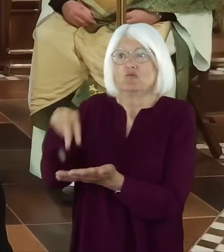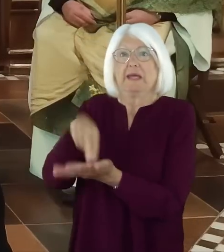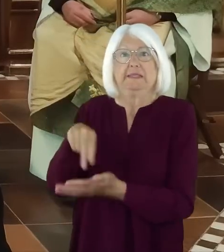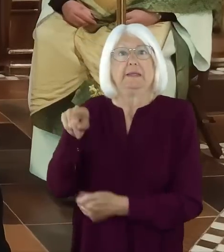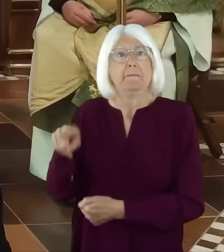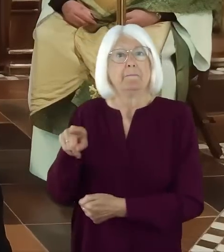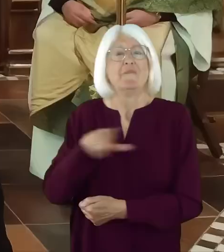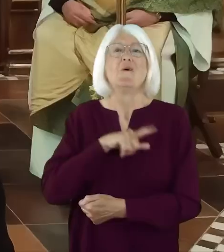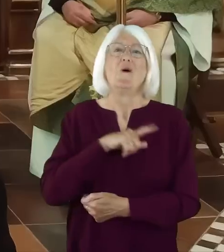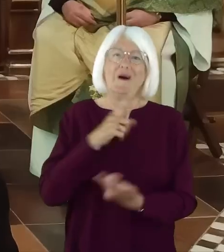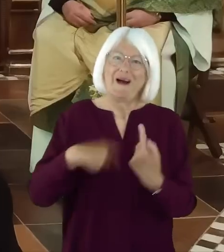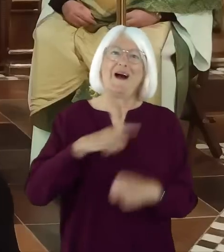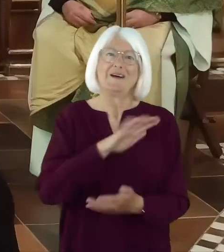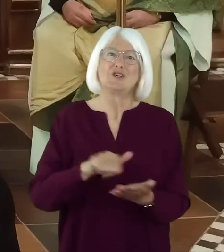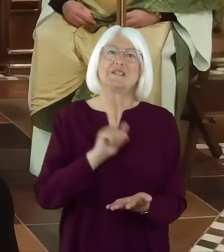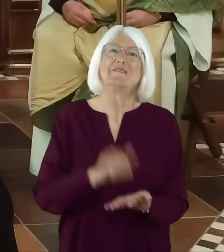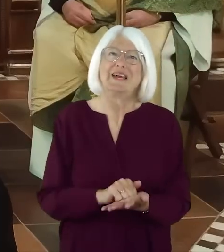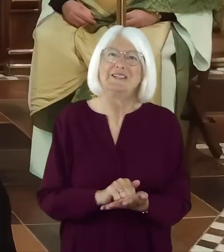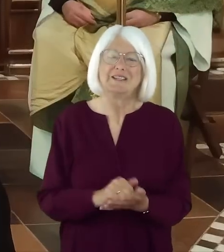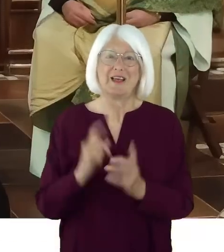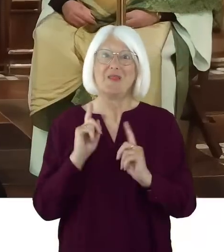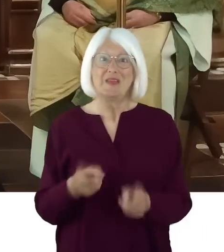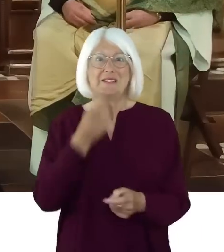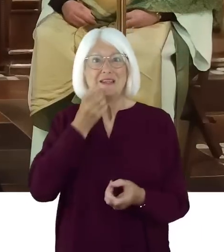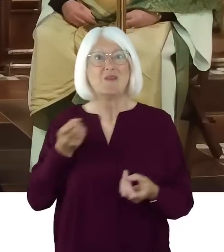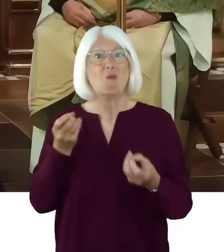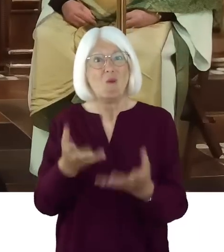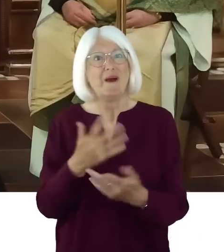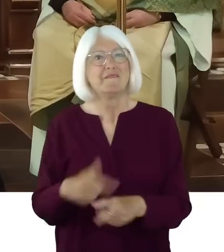justification. This is the word of the Lord.